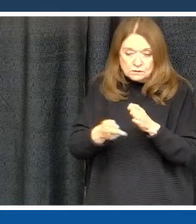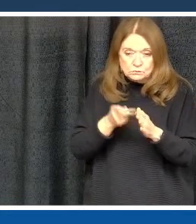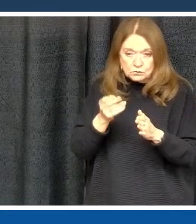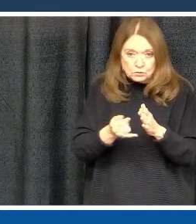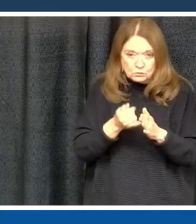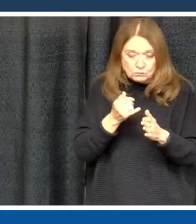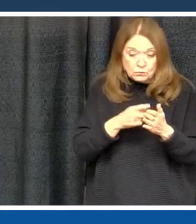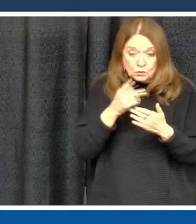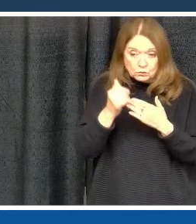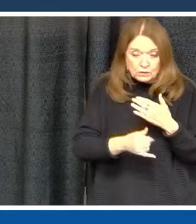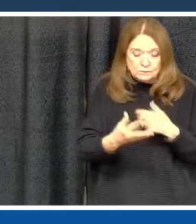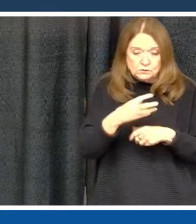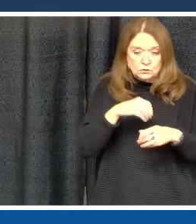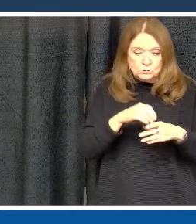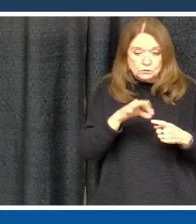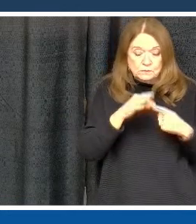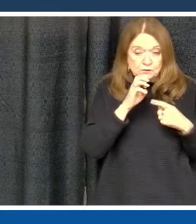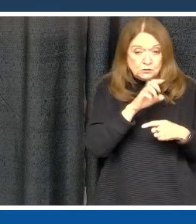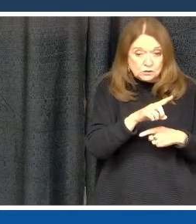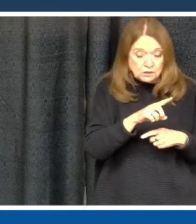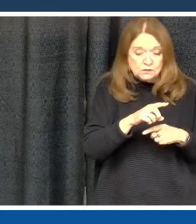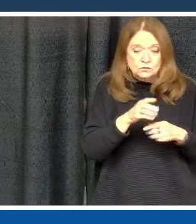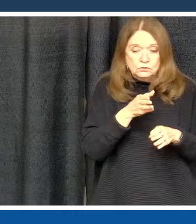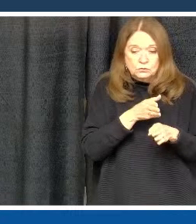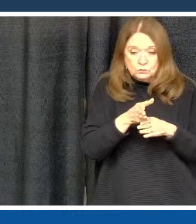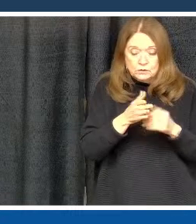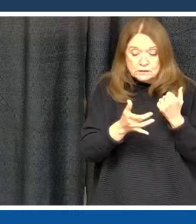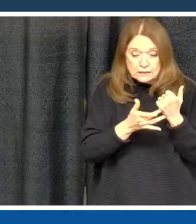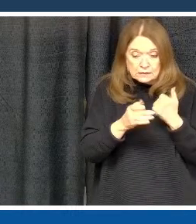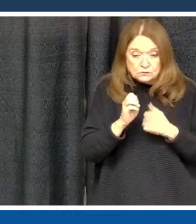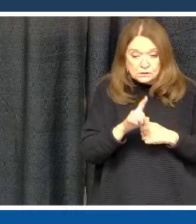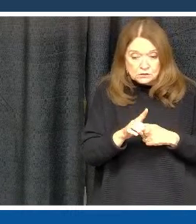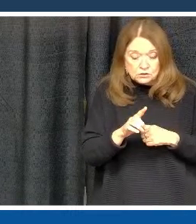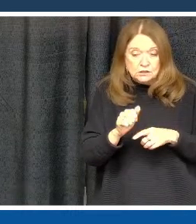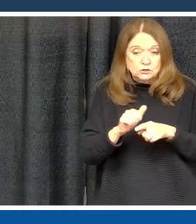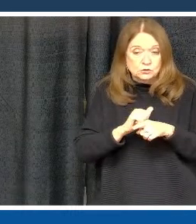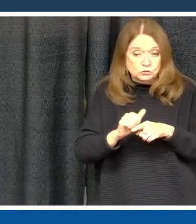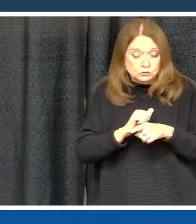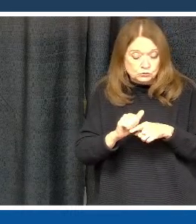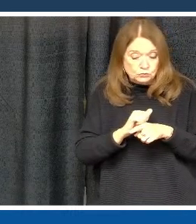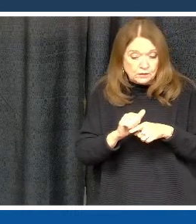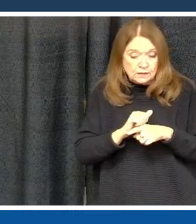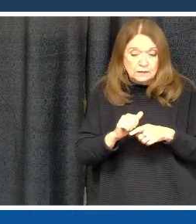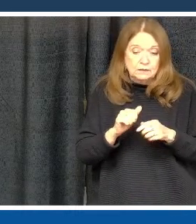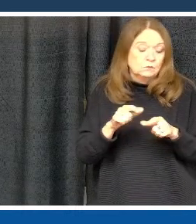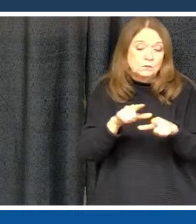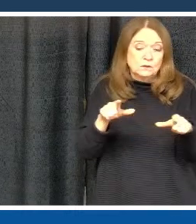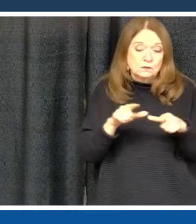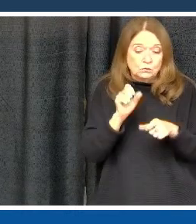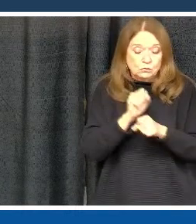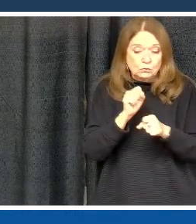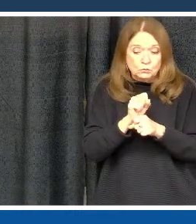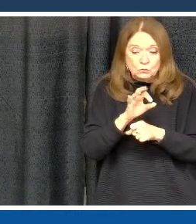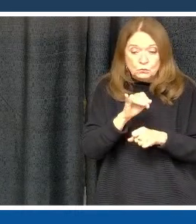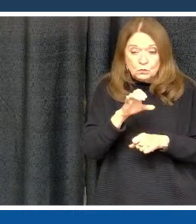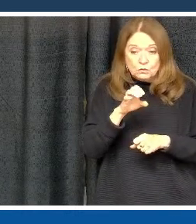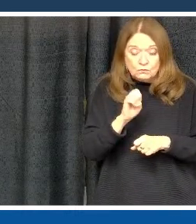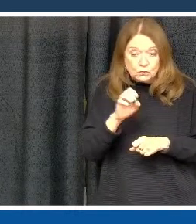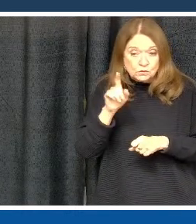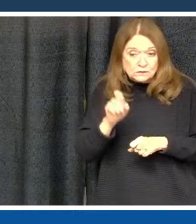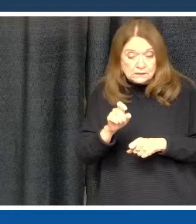special education, career and technical education, training aligned with local workforce needs, grow your